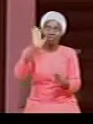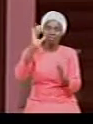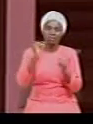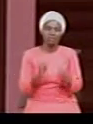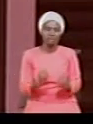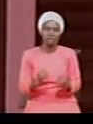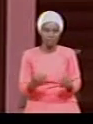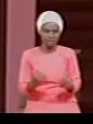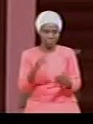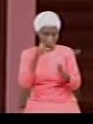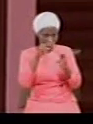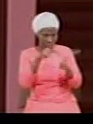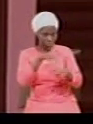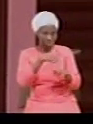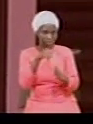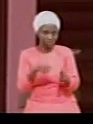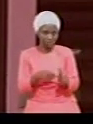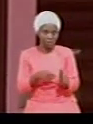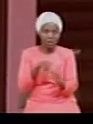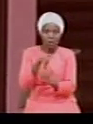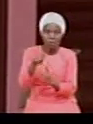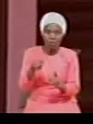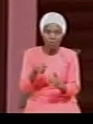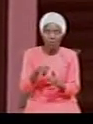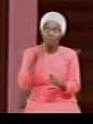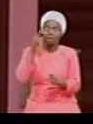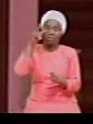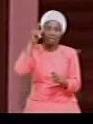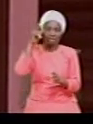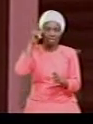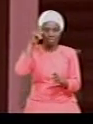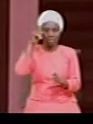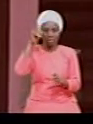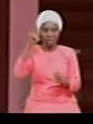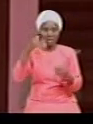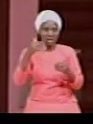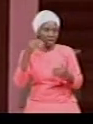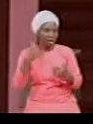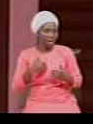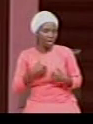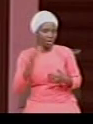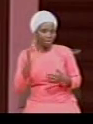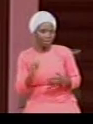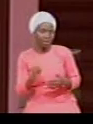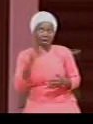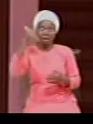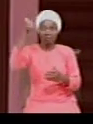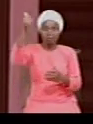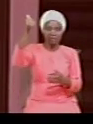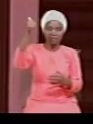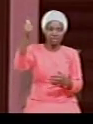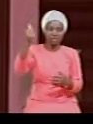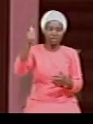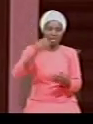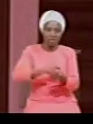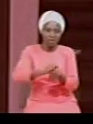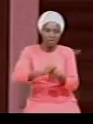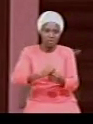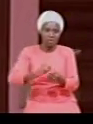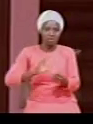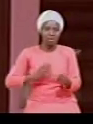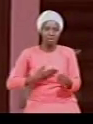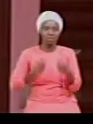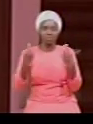Look at this. When he had by himself purged our